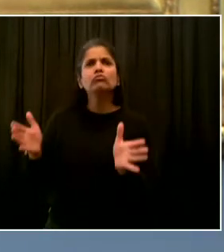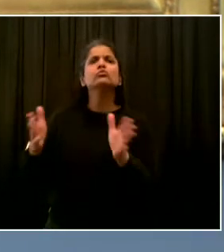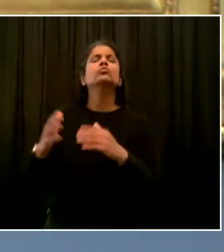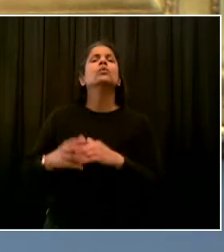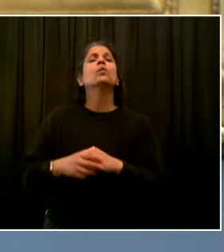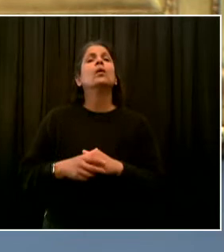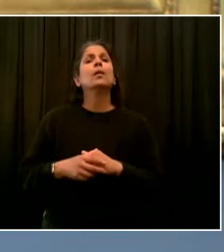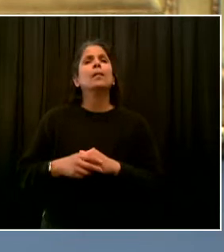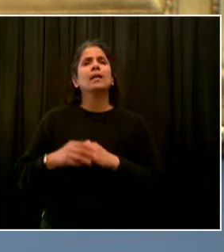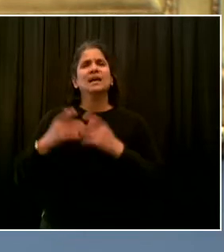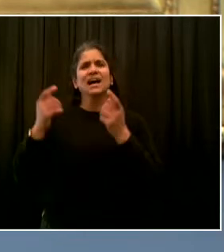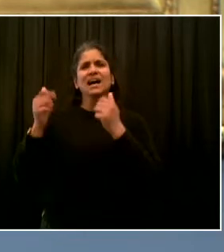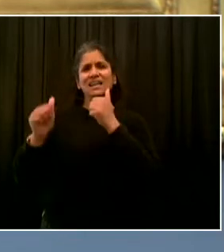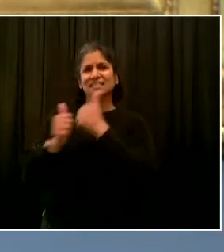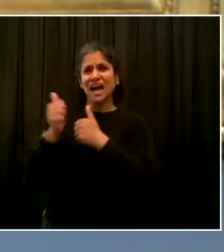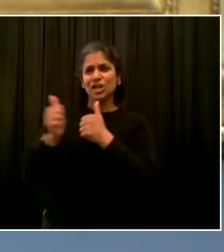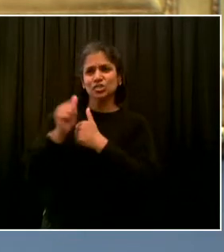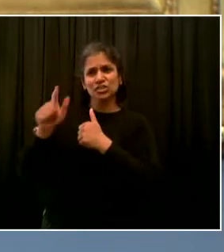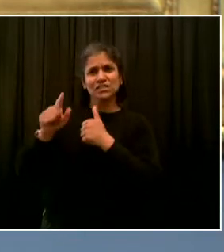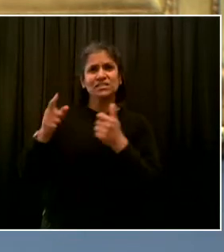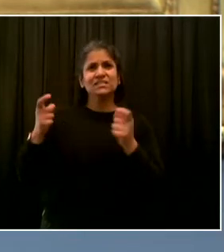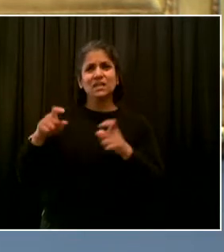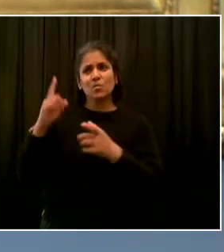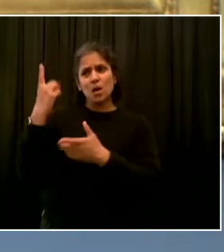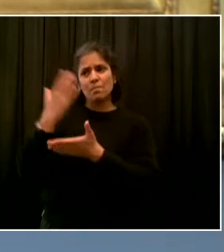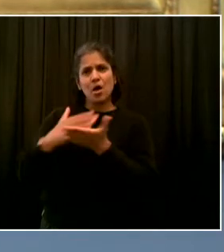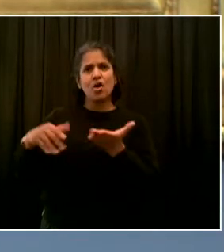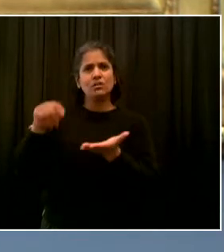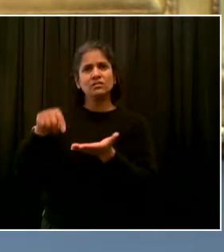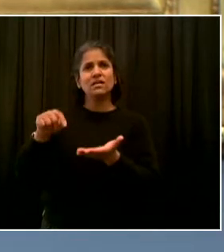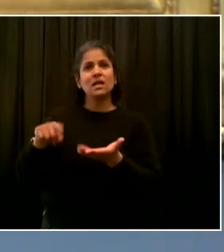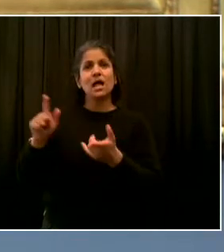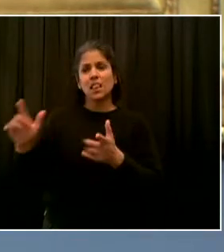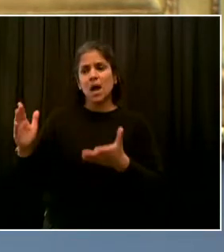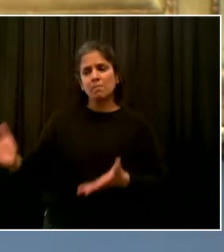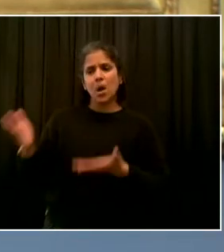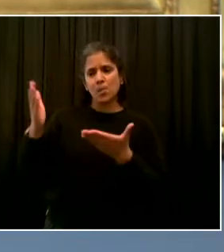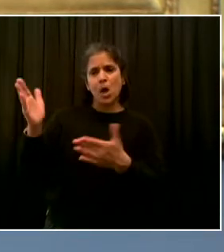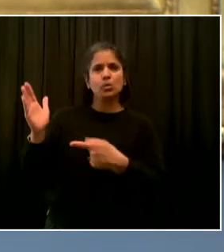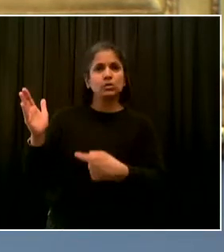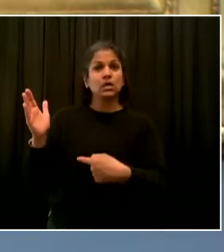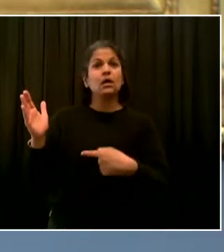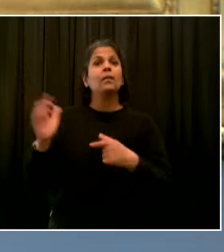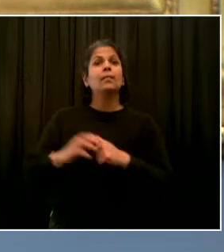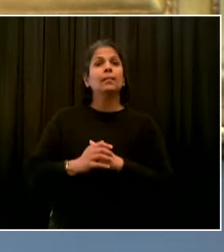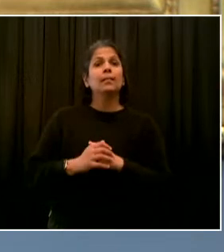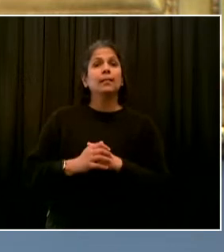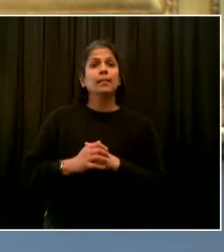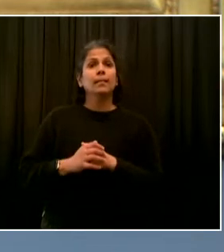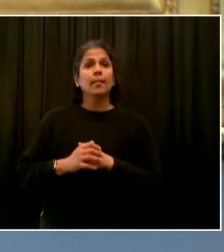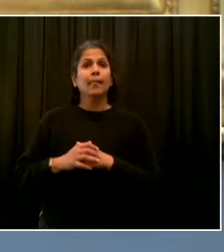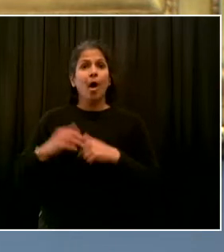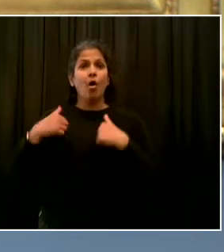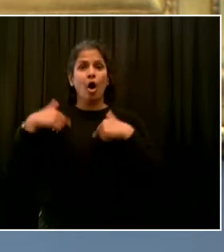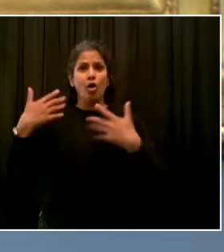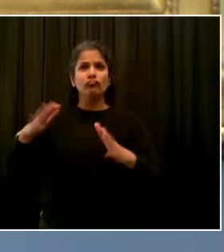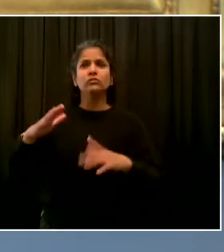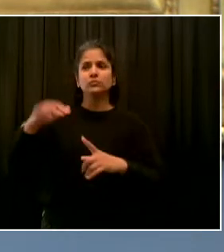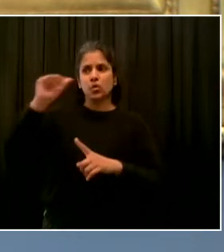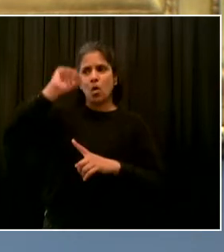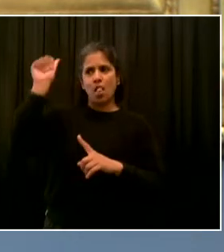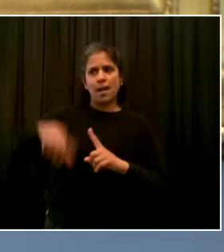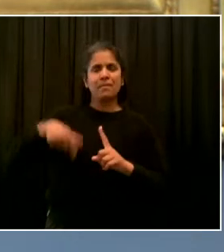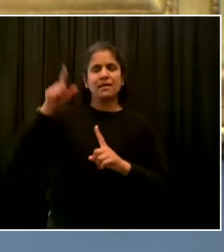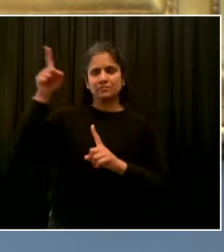was one piece of the proposals that I submitted. And I know Albany. I was in Albany. I know that when you go up there,